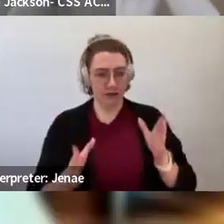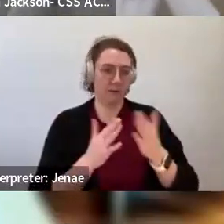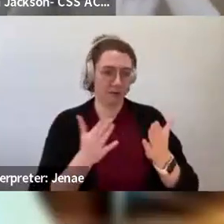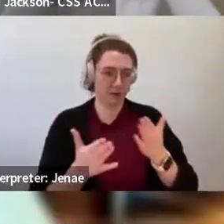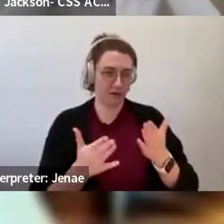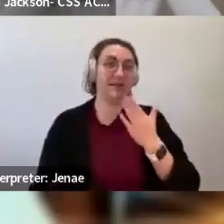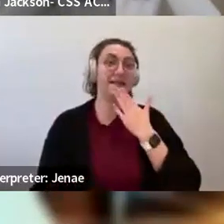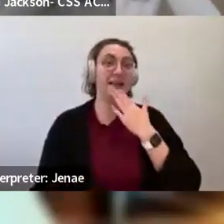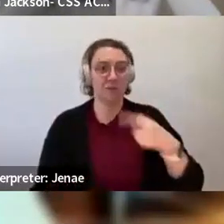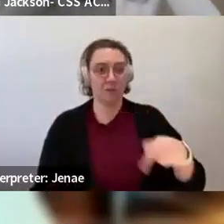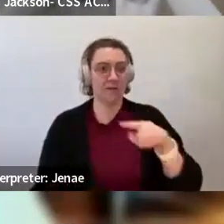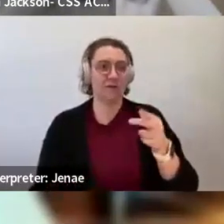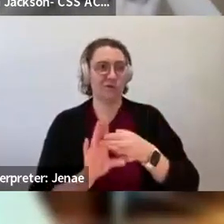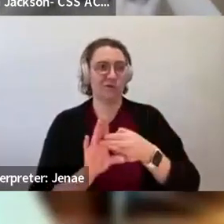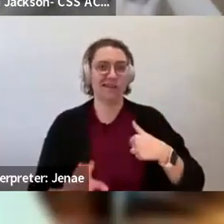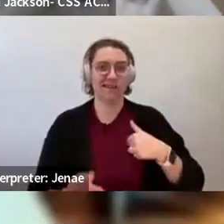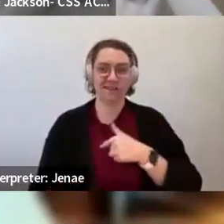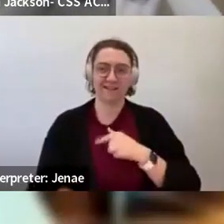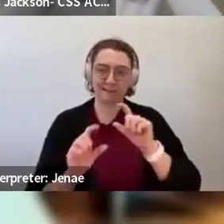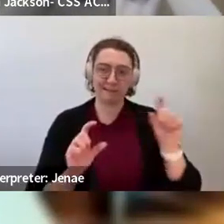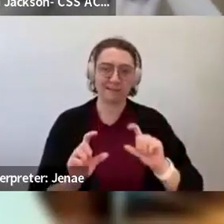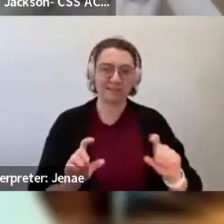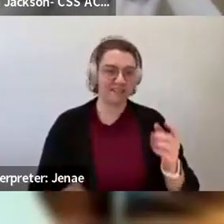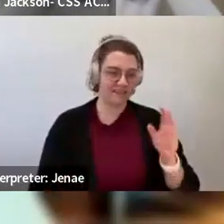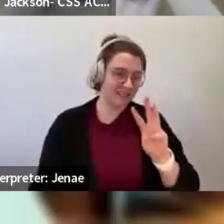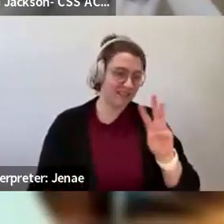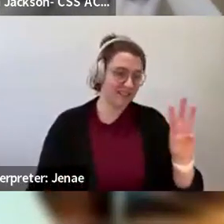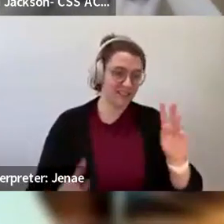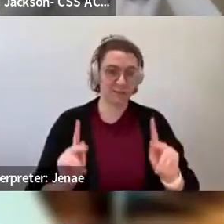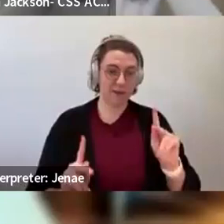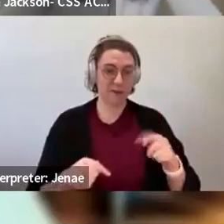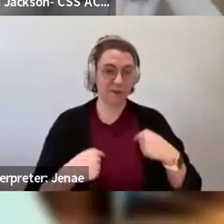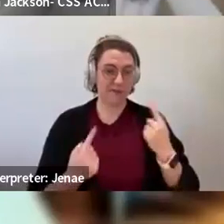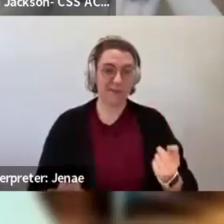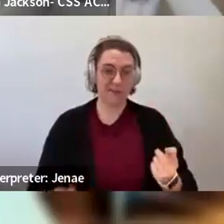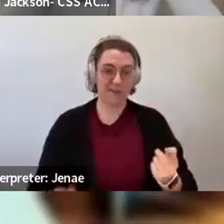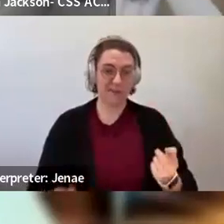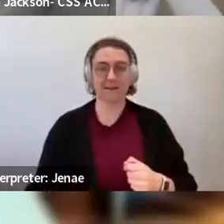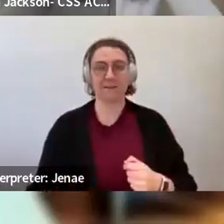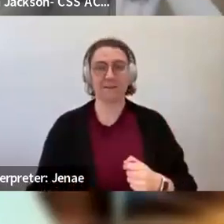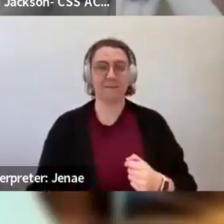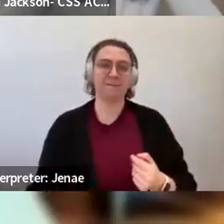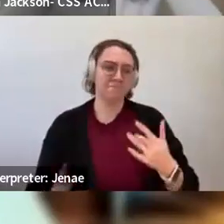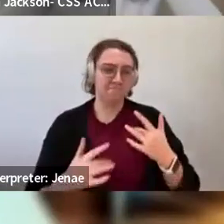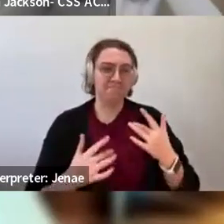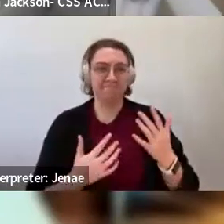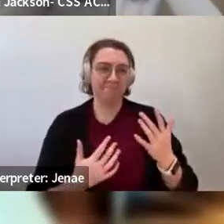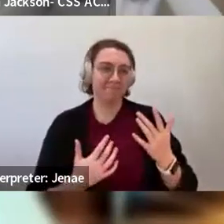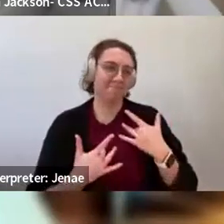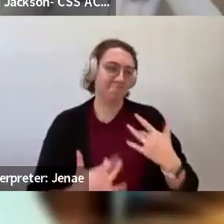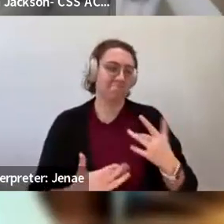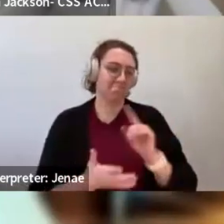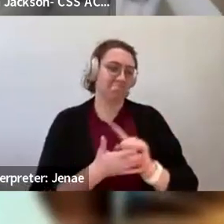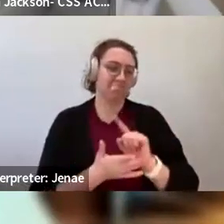Thank you all for joining us today. Let's see, we've got 66 folks on so far. As per usual, I will